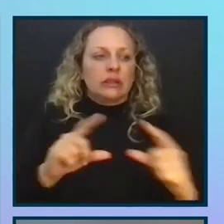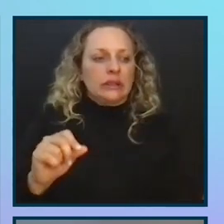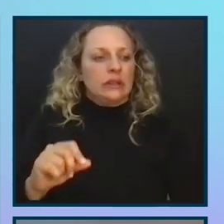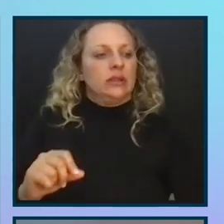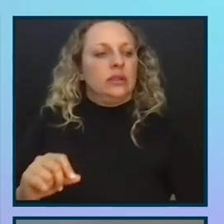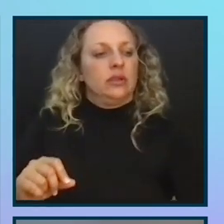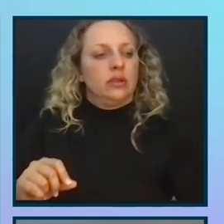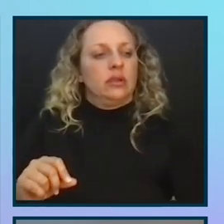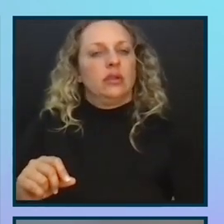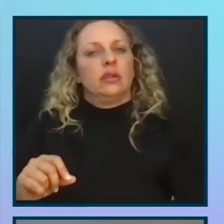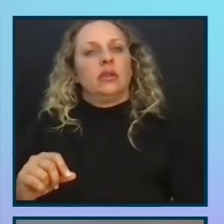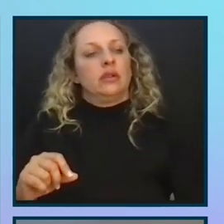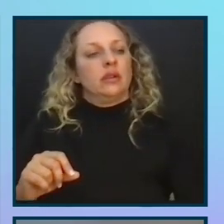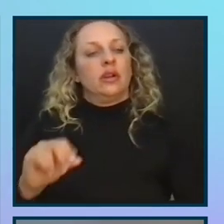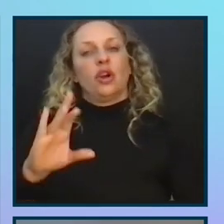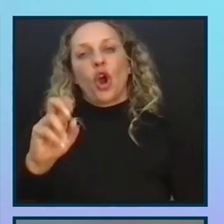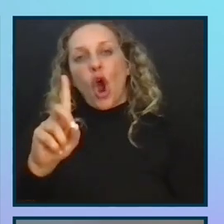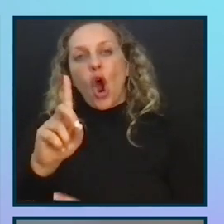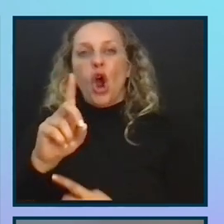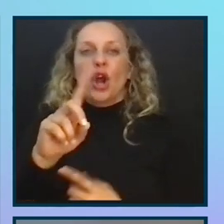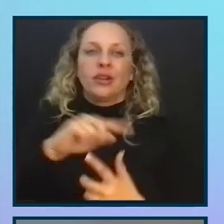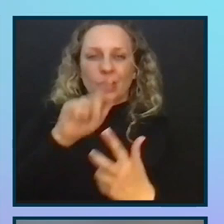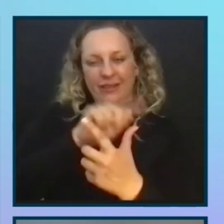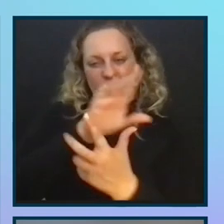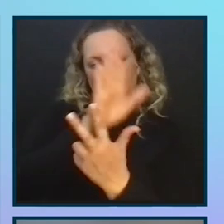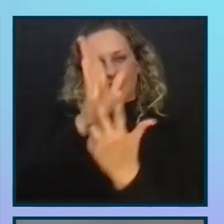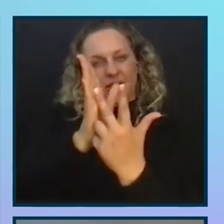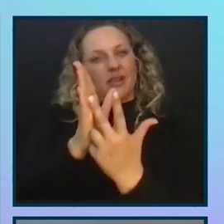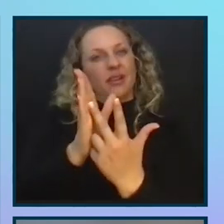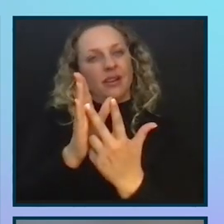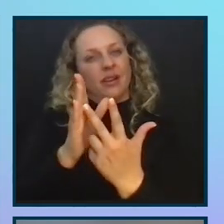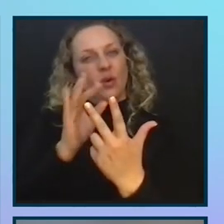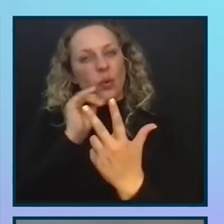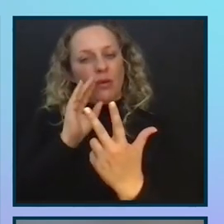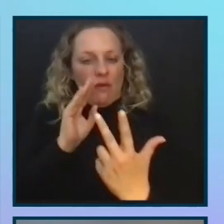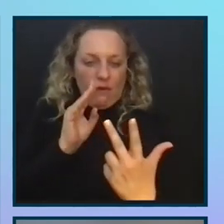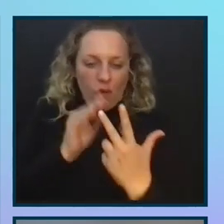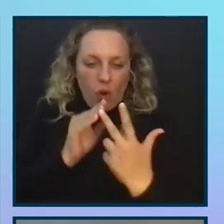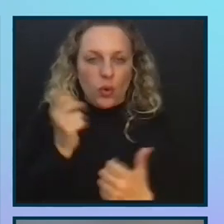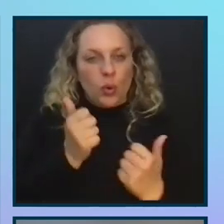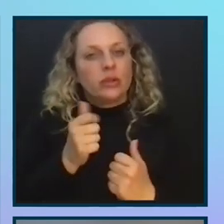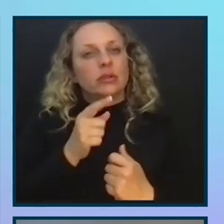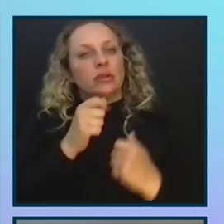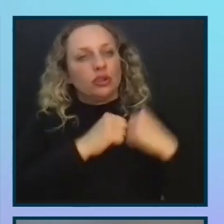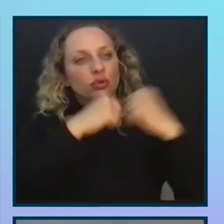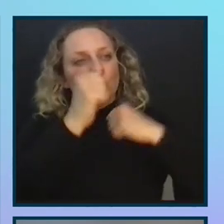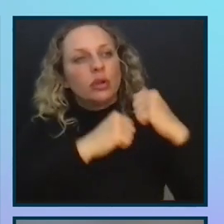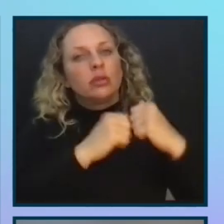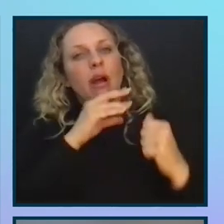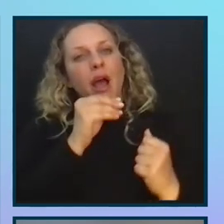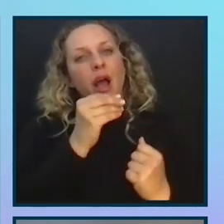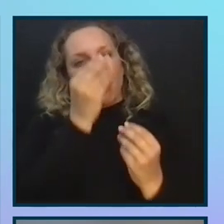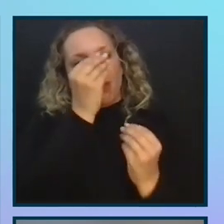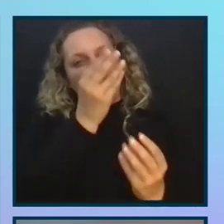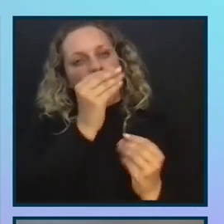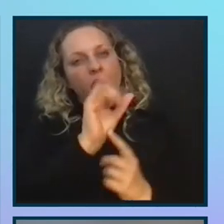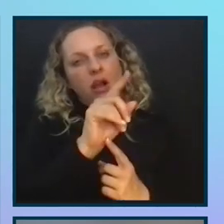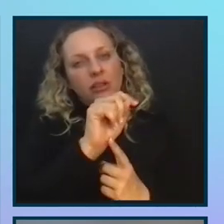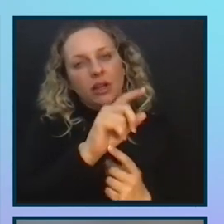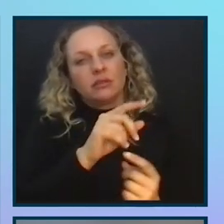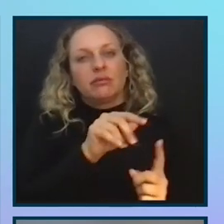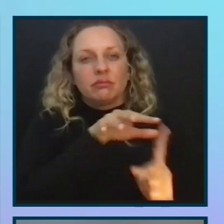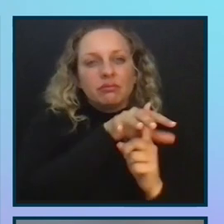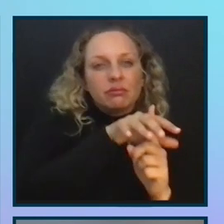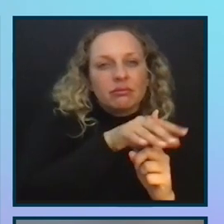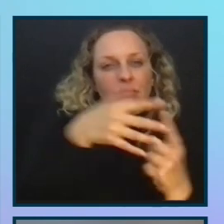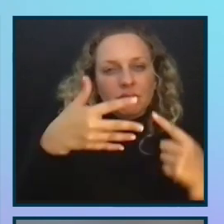aren't actually in use right now. And it allowed us to hone in more specifically on the content and the structure. We could focus on what the groupings of